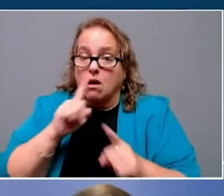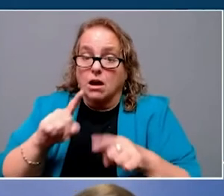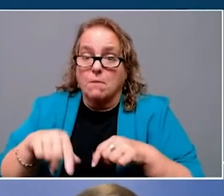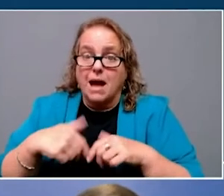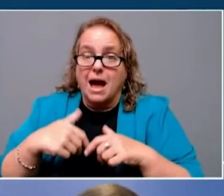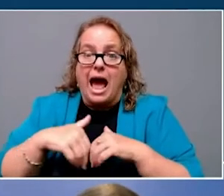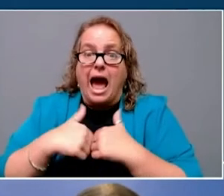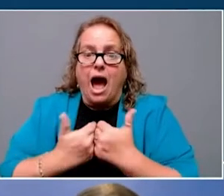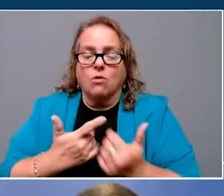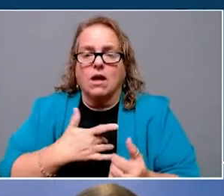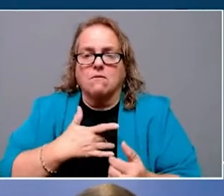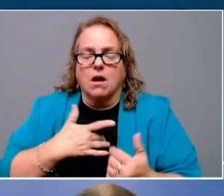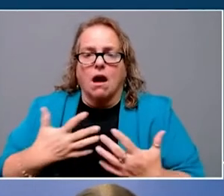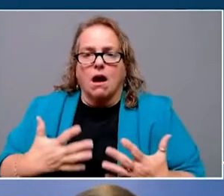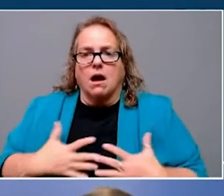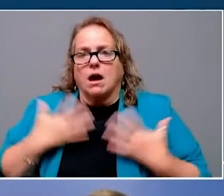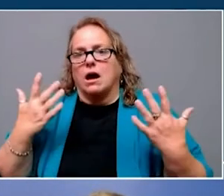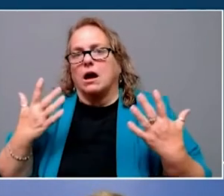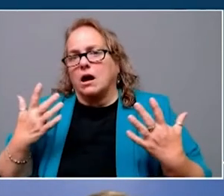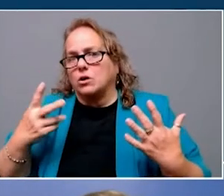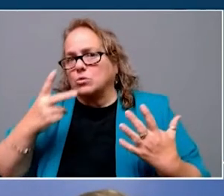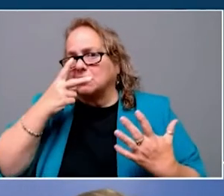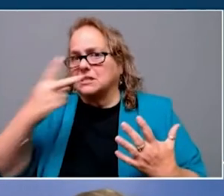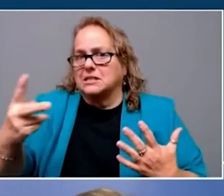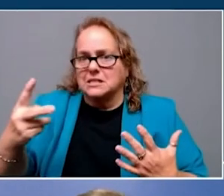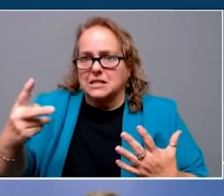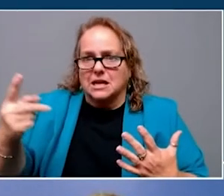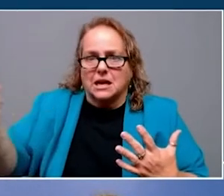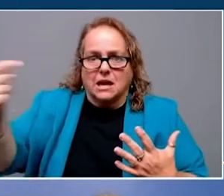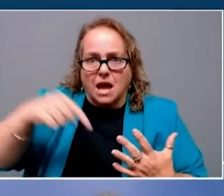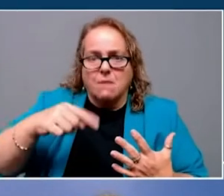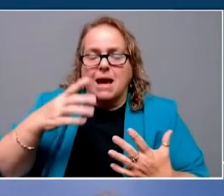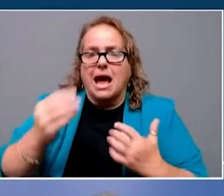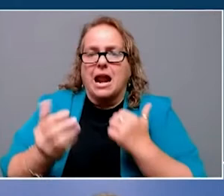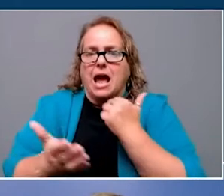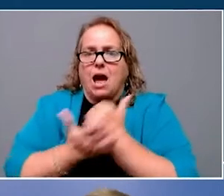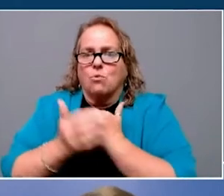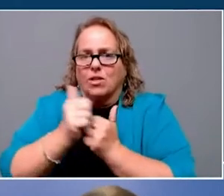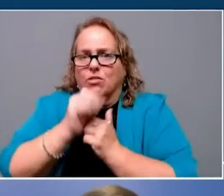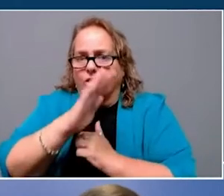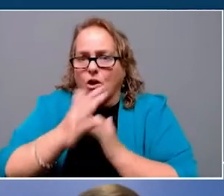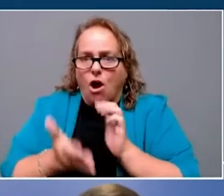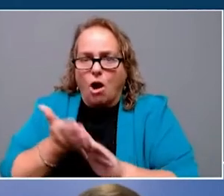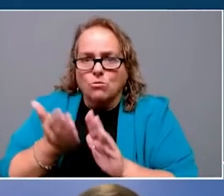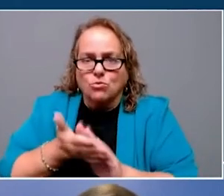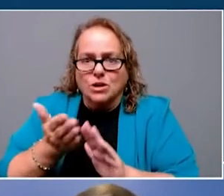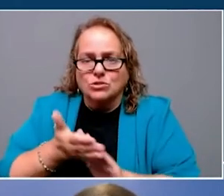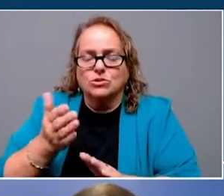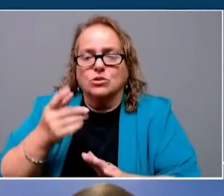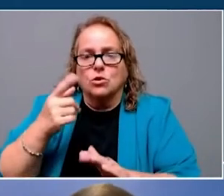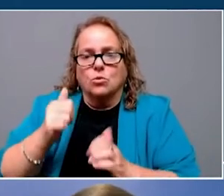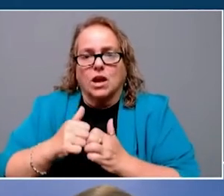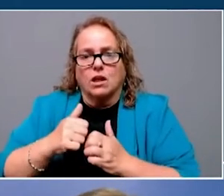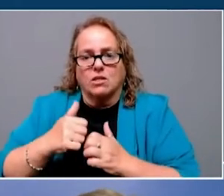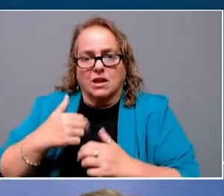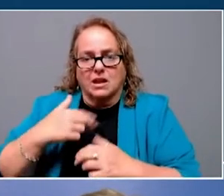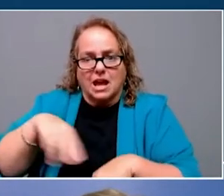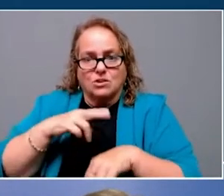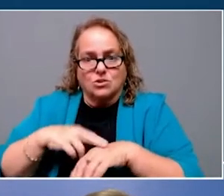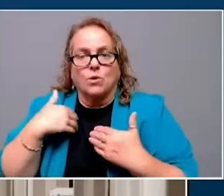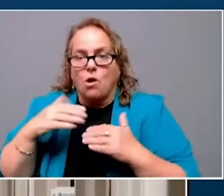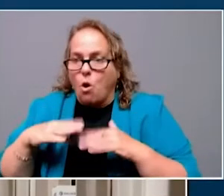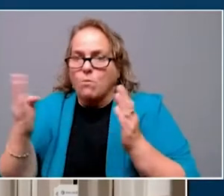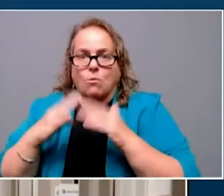number yet. And to illustrate the struggles healthcare workers are facing, he shared the story of one employee at Pikeville Medical